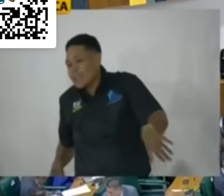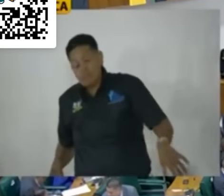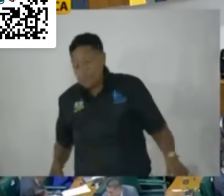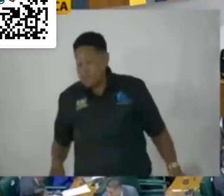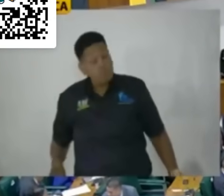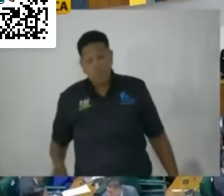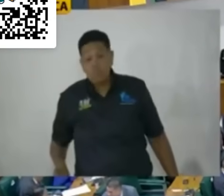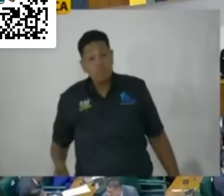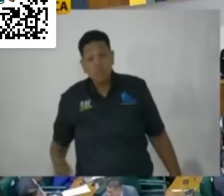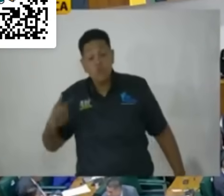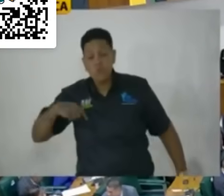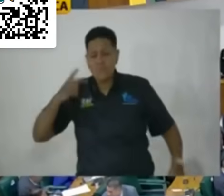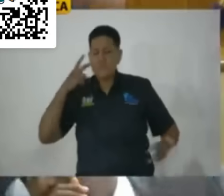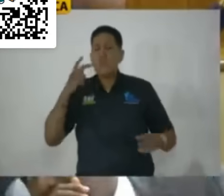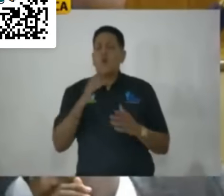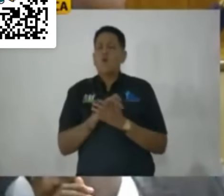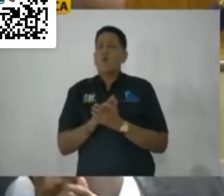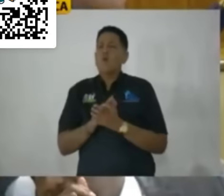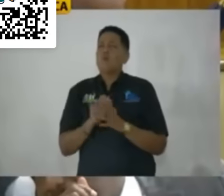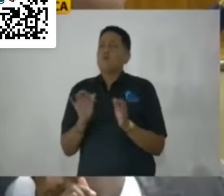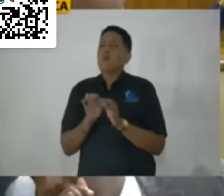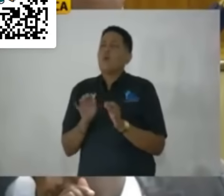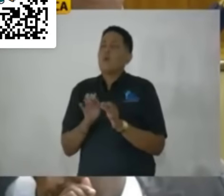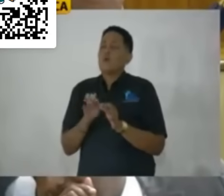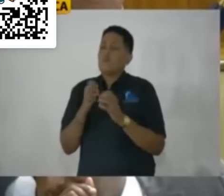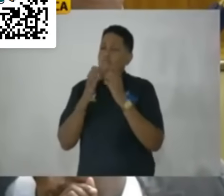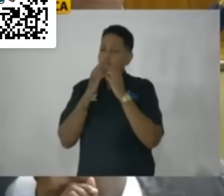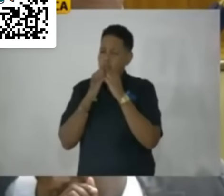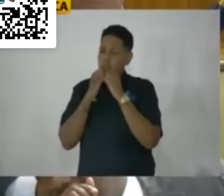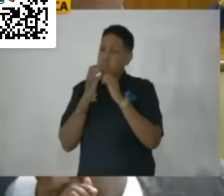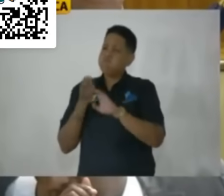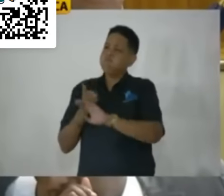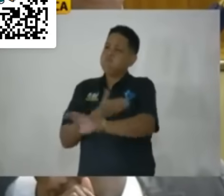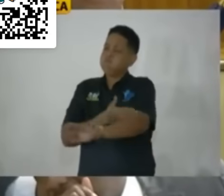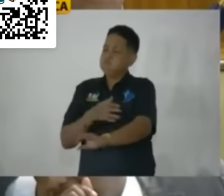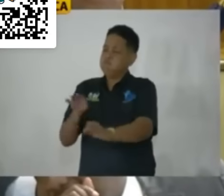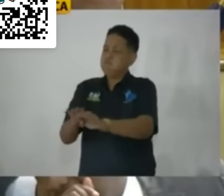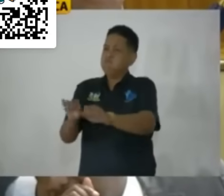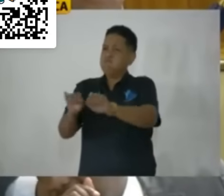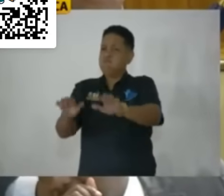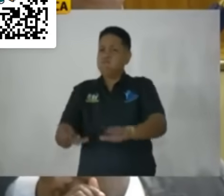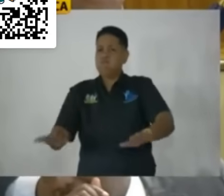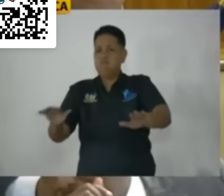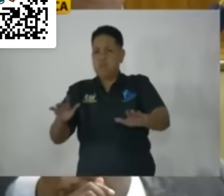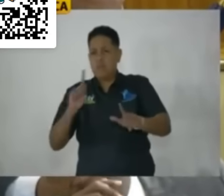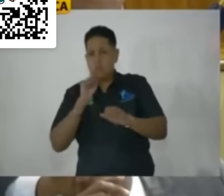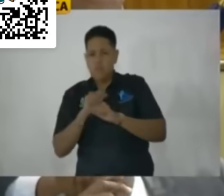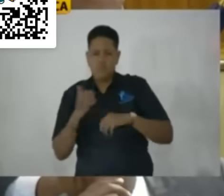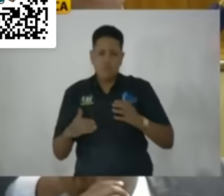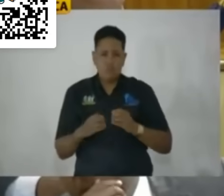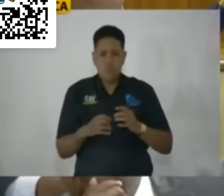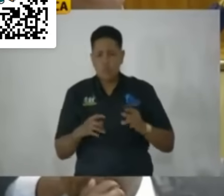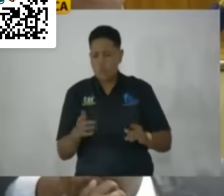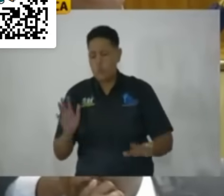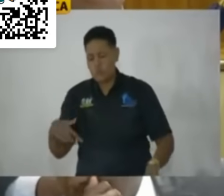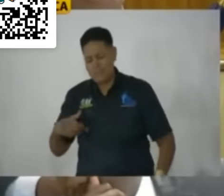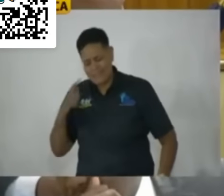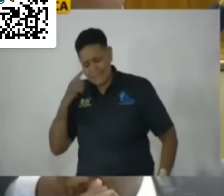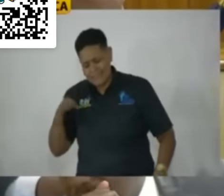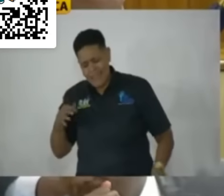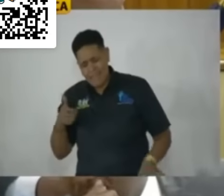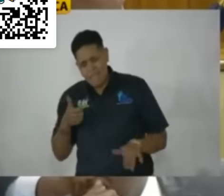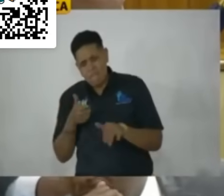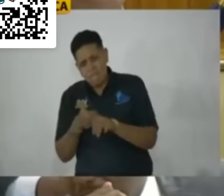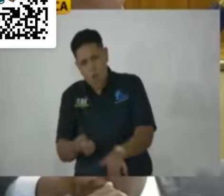contrary, we saw that it was an enhancement of our democracy, and we elected to follow it, and it has